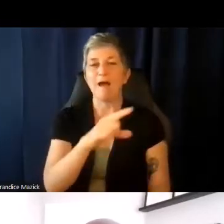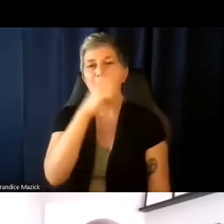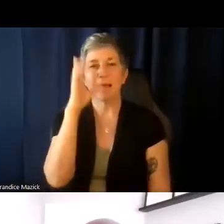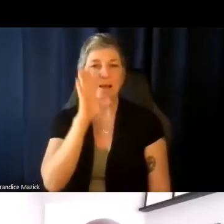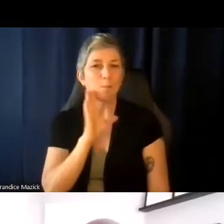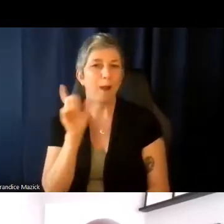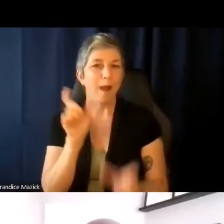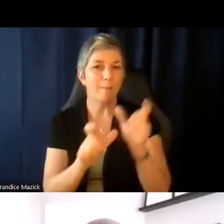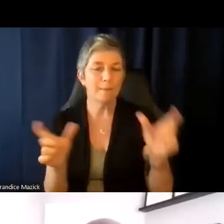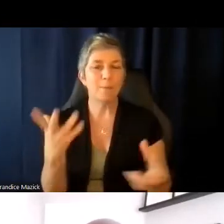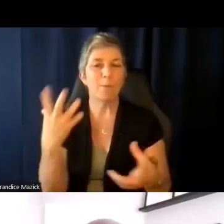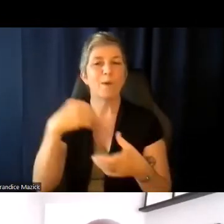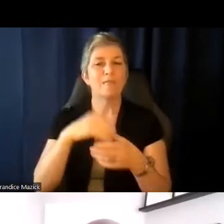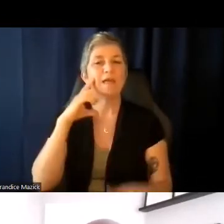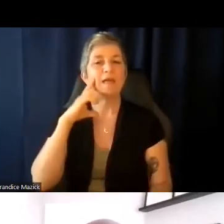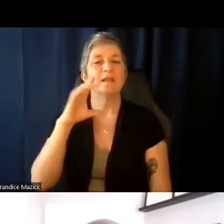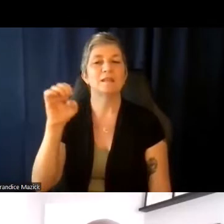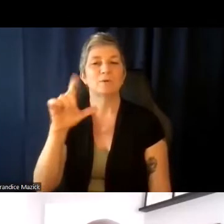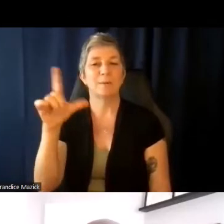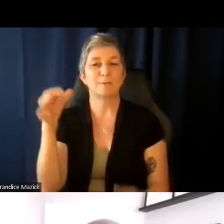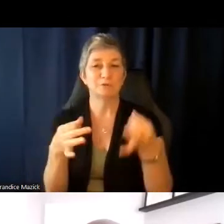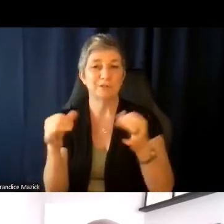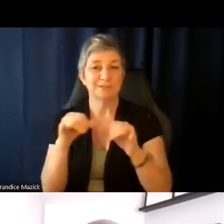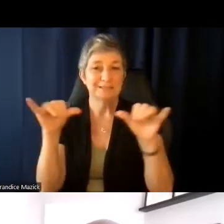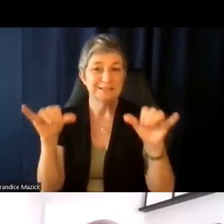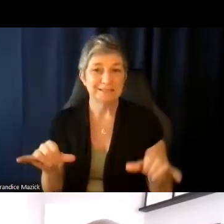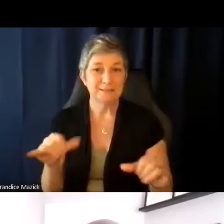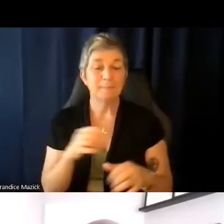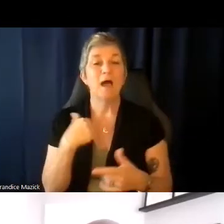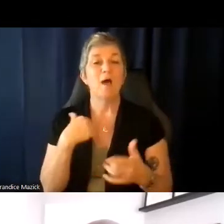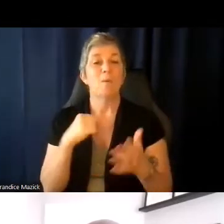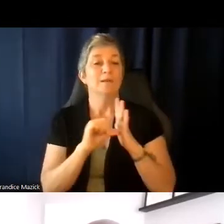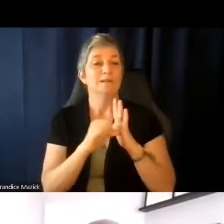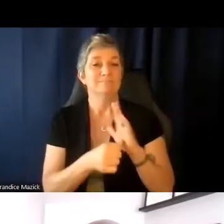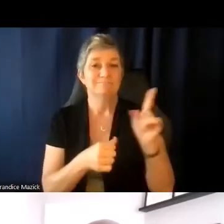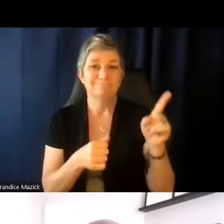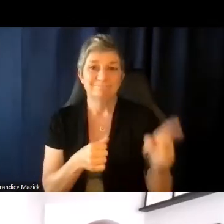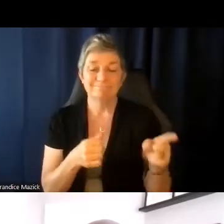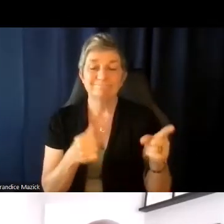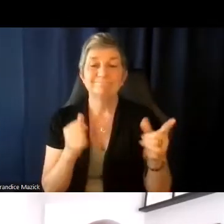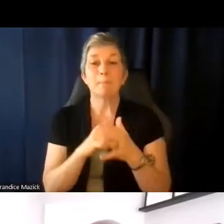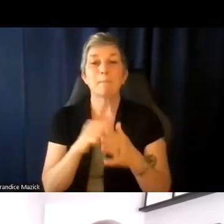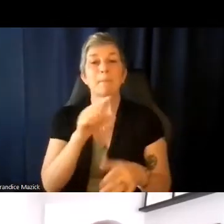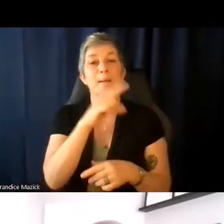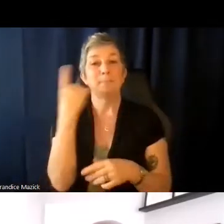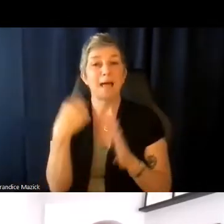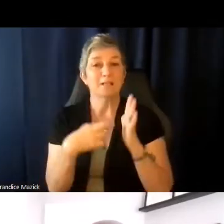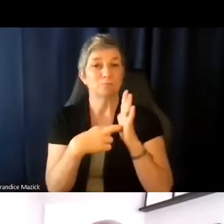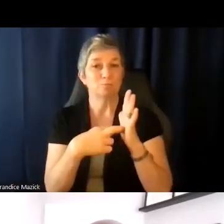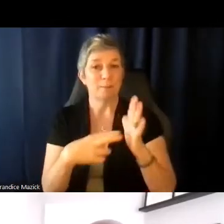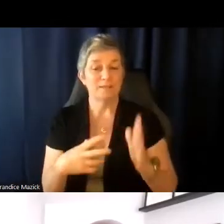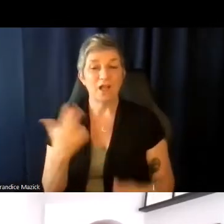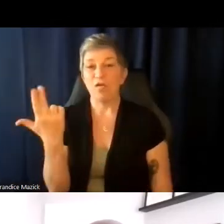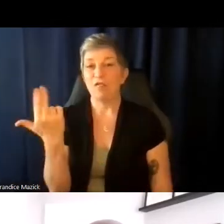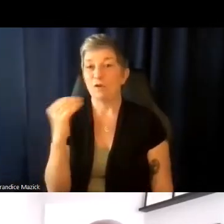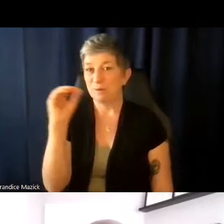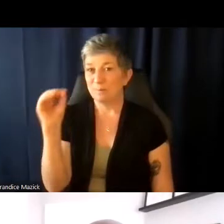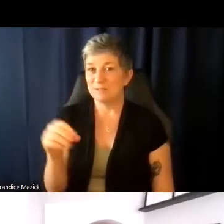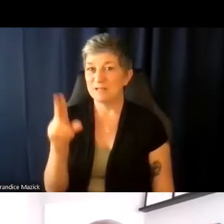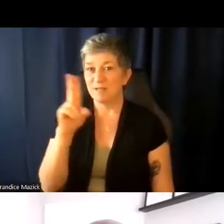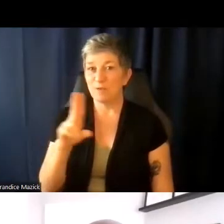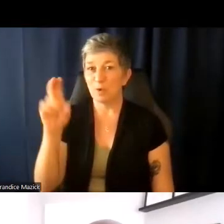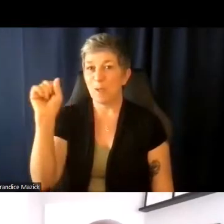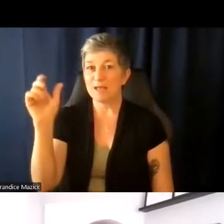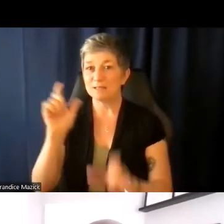in the criminal justice system. And with this slide, I want to highlight, you know, the fact that Blacks represent 13% of the US